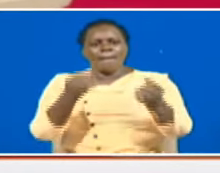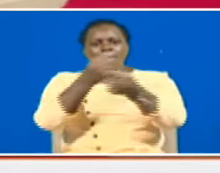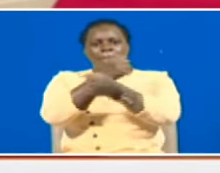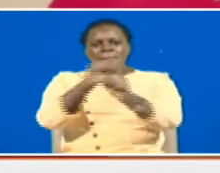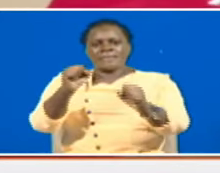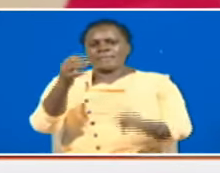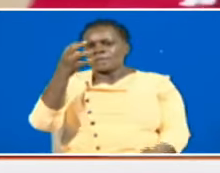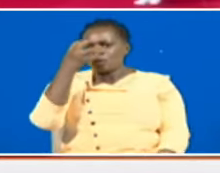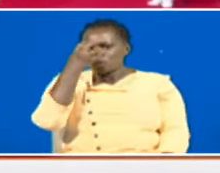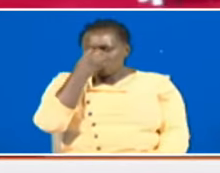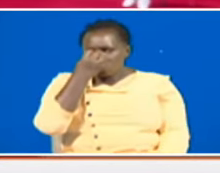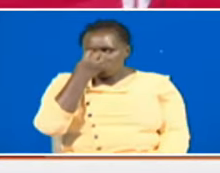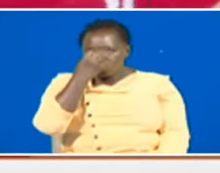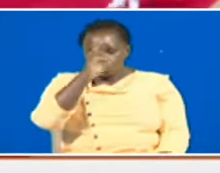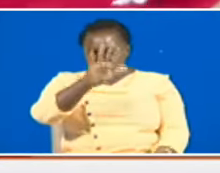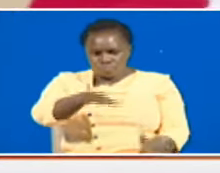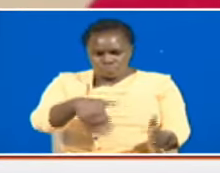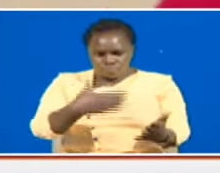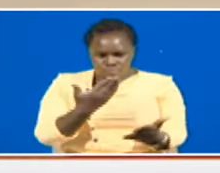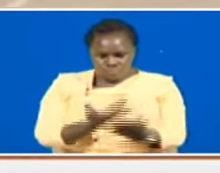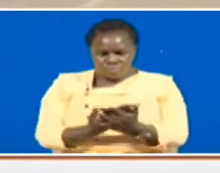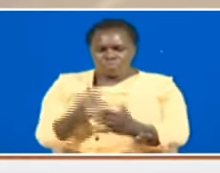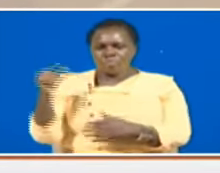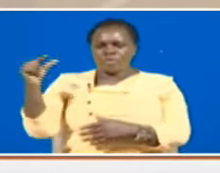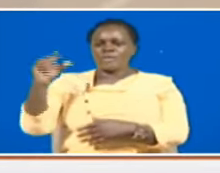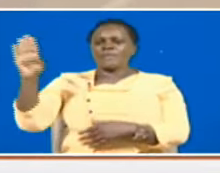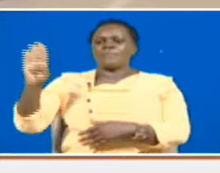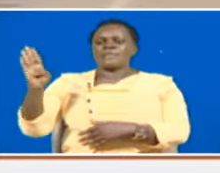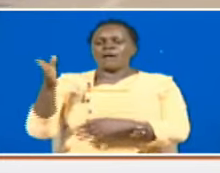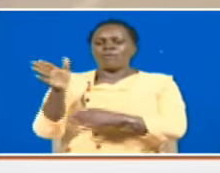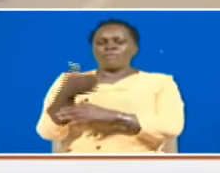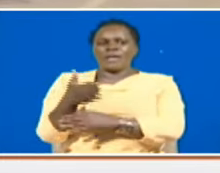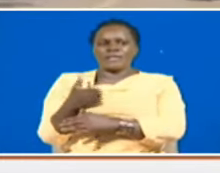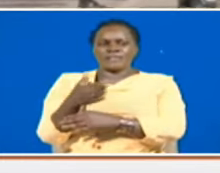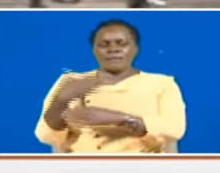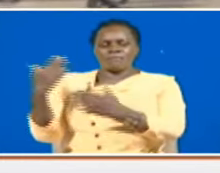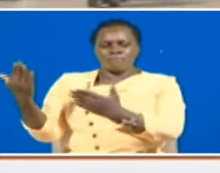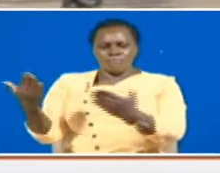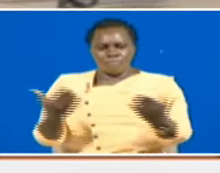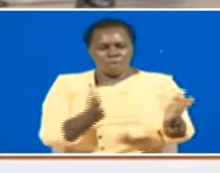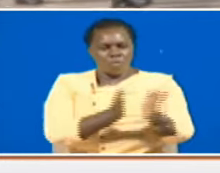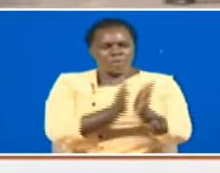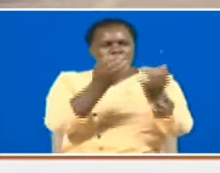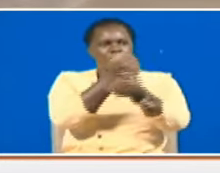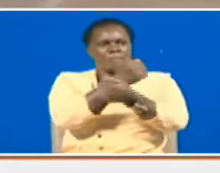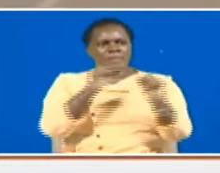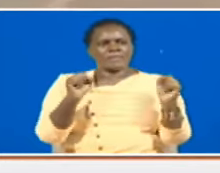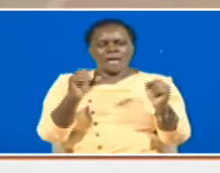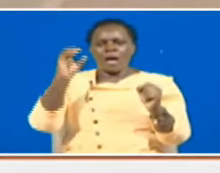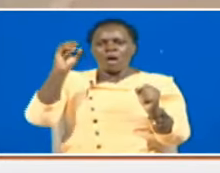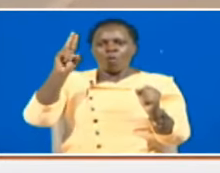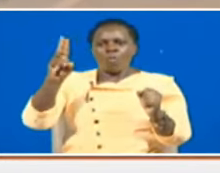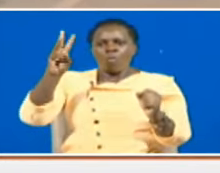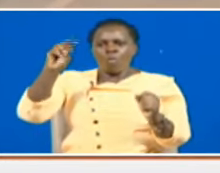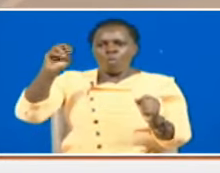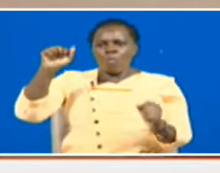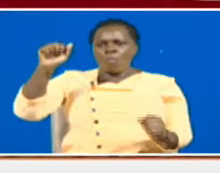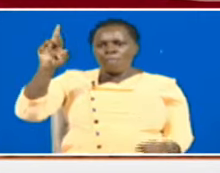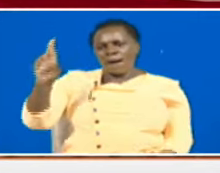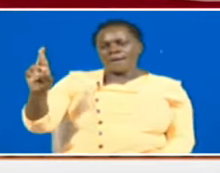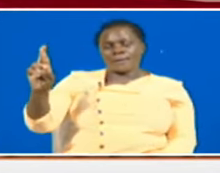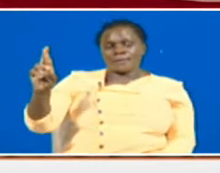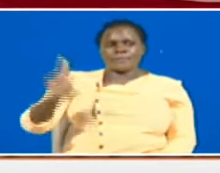President William Ruto landed in Guinea-Bissau on Thursday and was received by President Umaro Sissoko